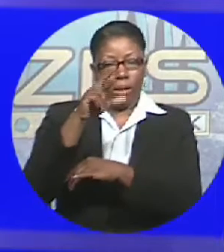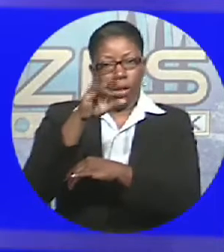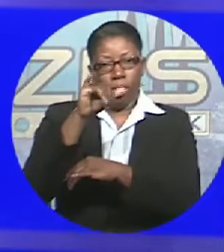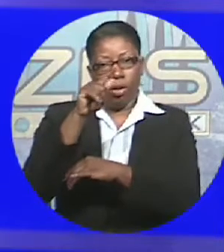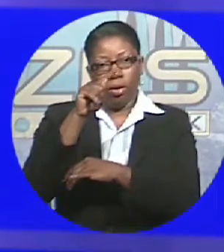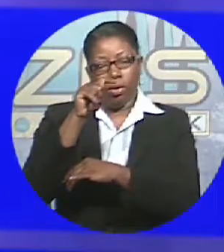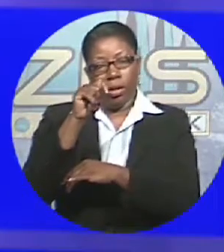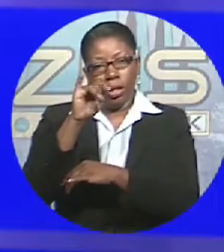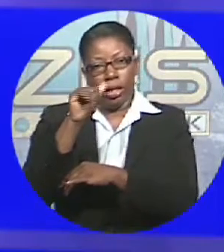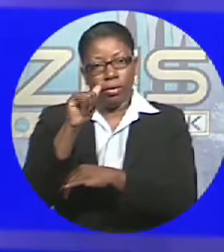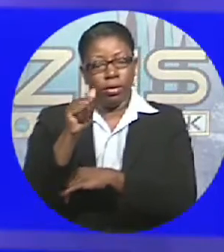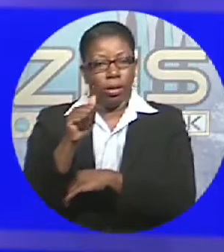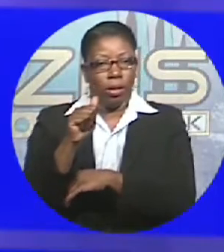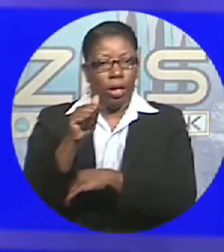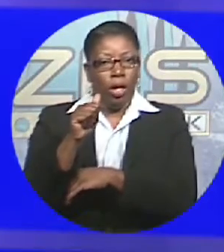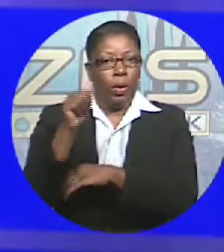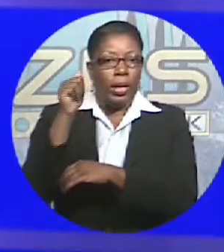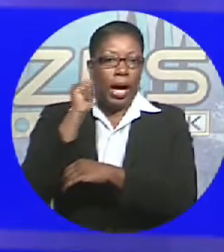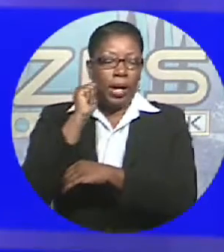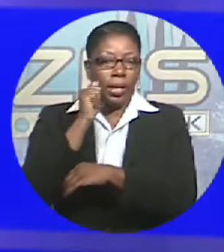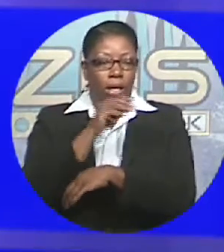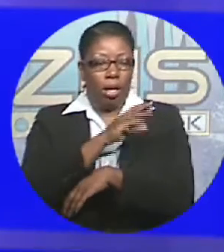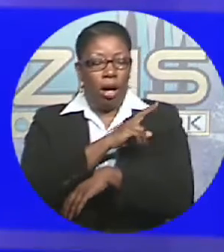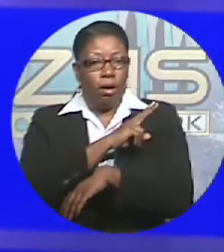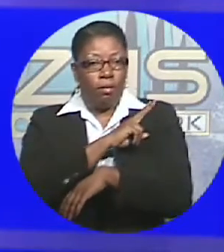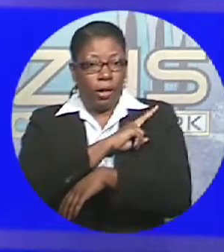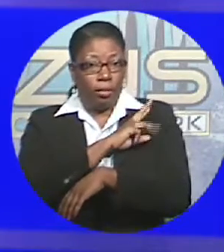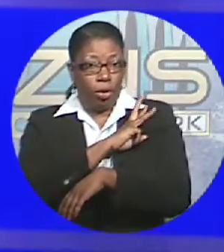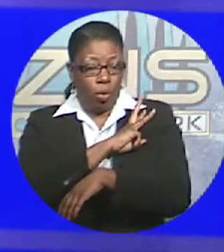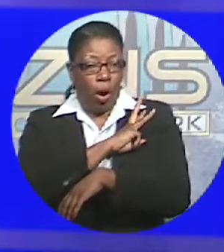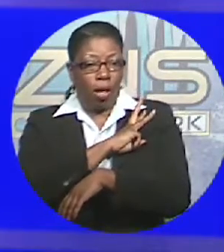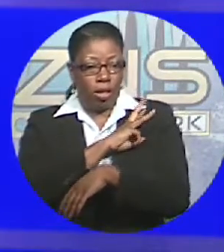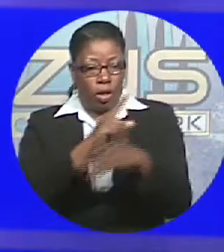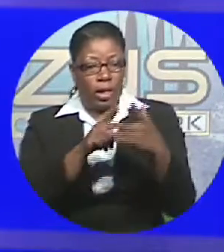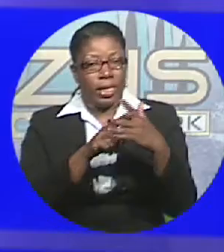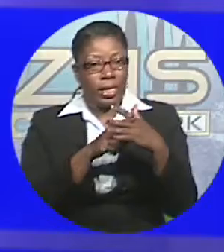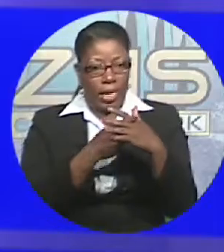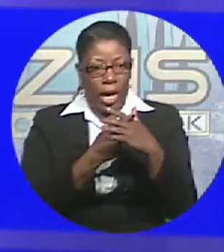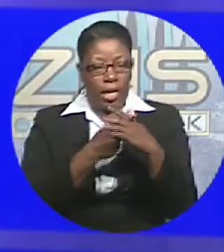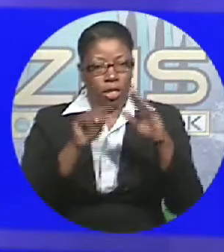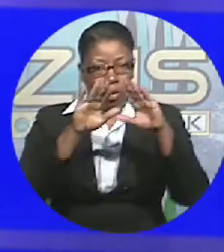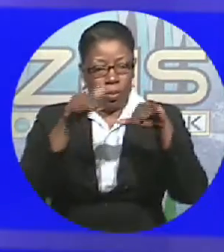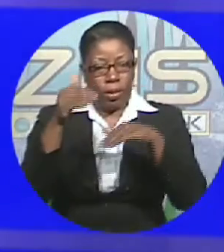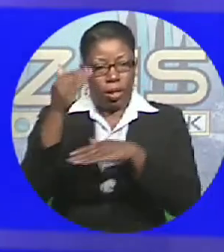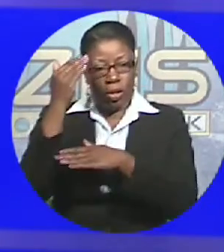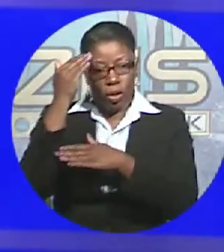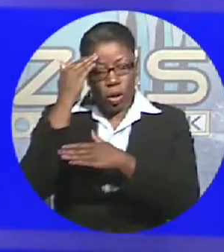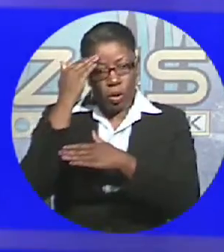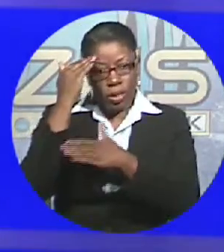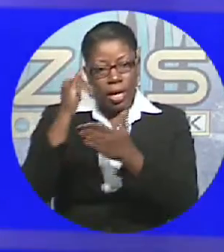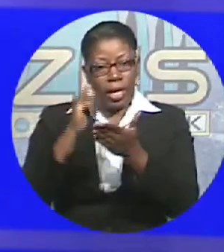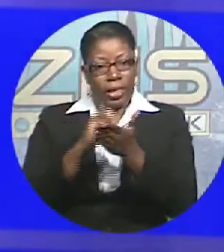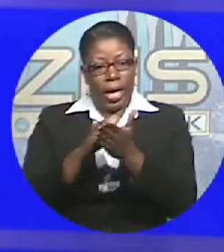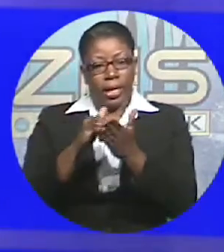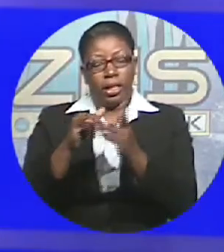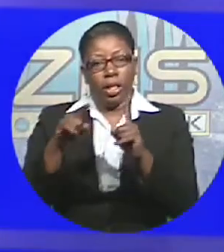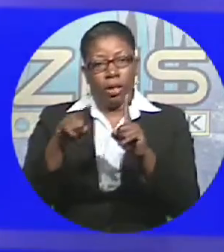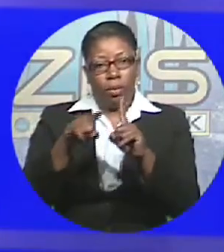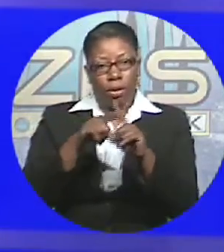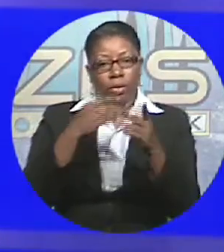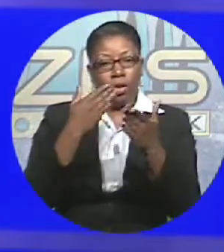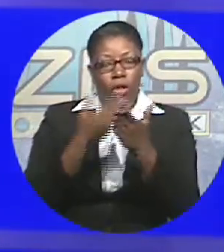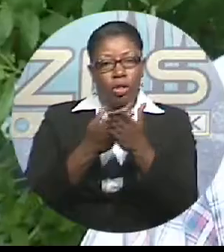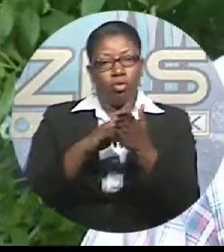same regional stage where Ariana Vanderpool-Wallace got her start, and swimmers should take notice because positive results have